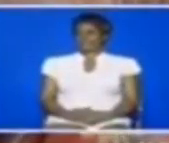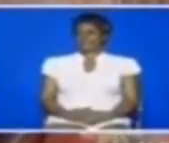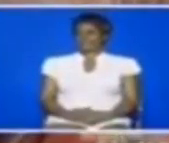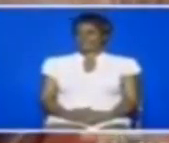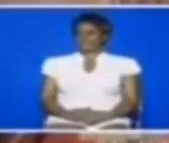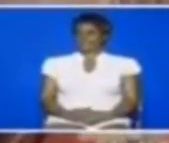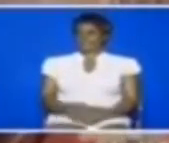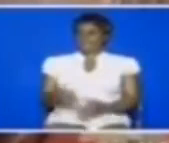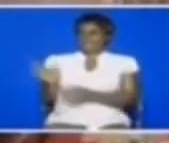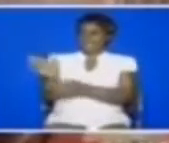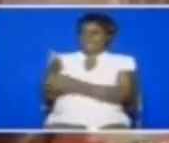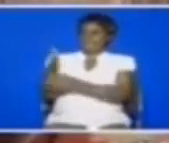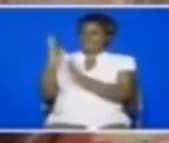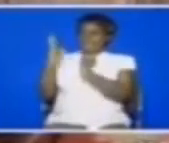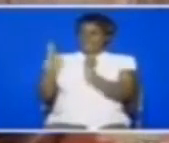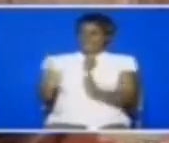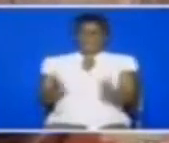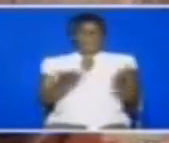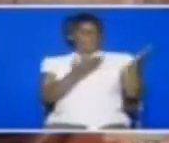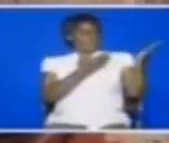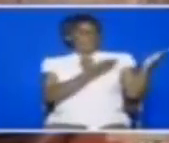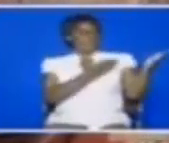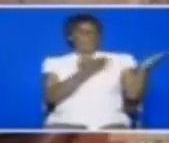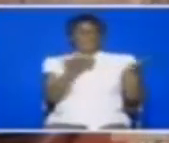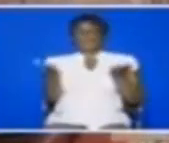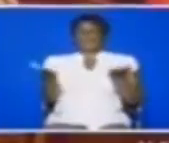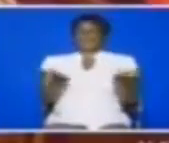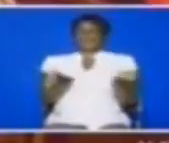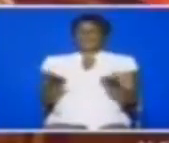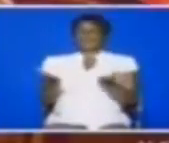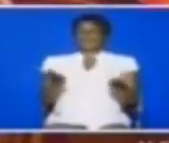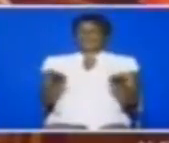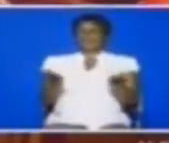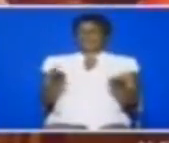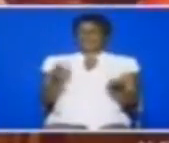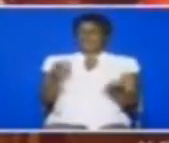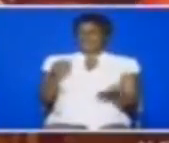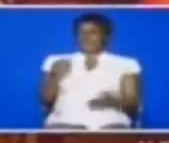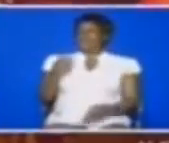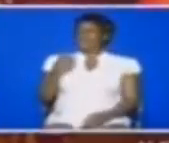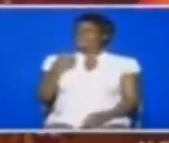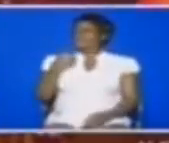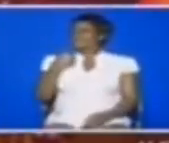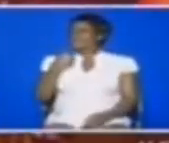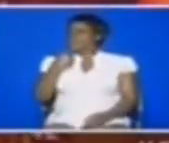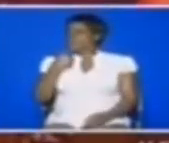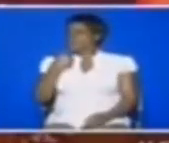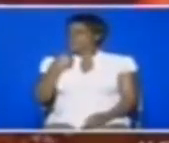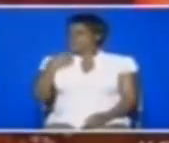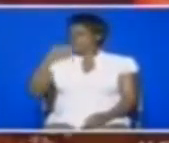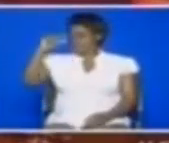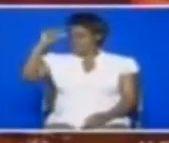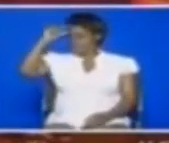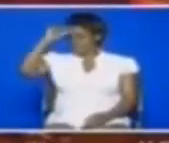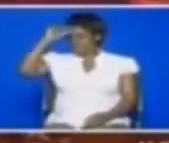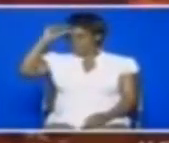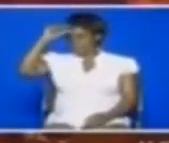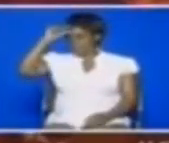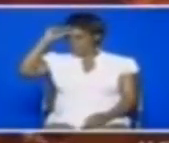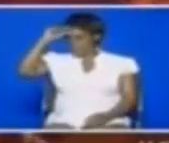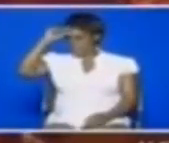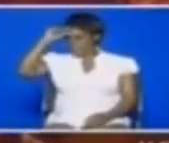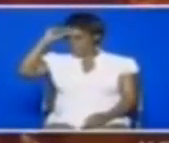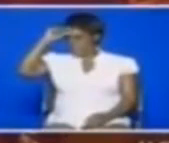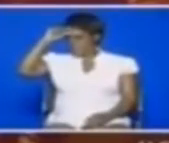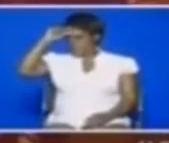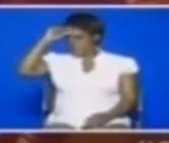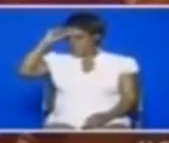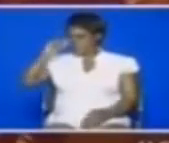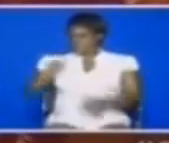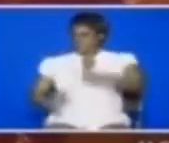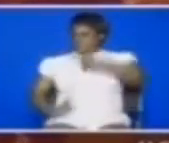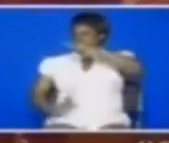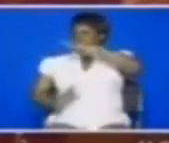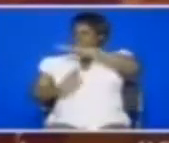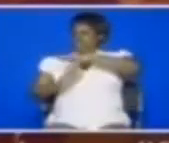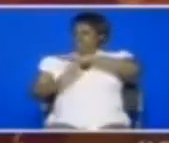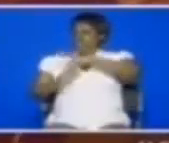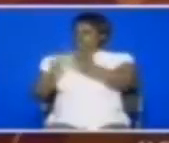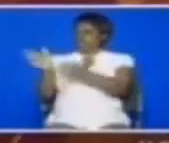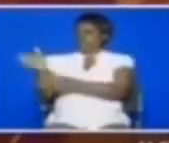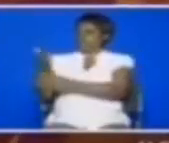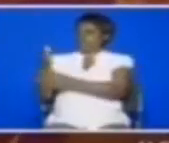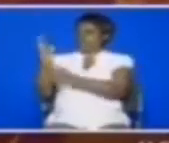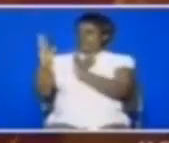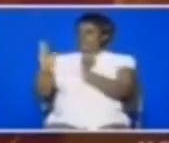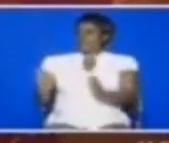The late Ambassador Kiplagat served in retired President Daniel Toroitich Arap Moi's government as a top diplomat